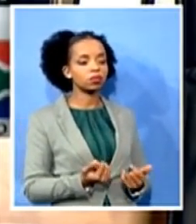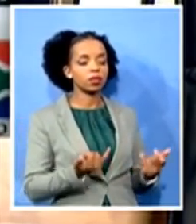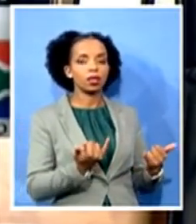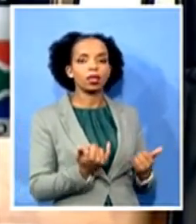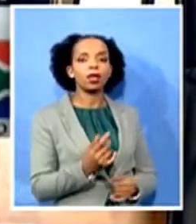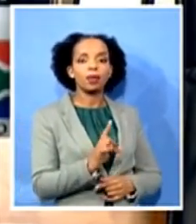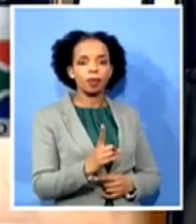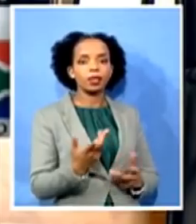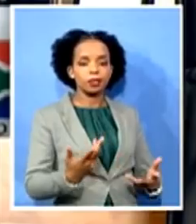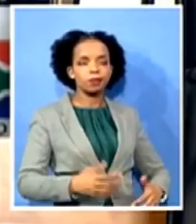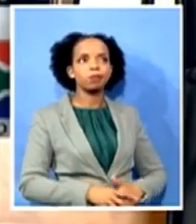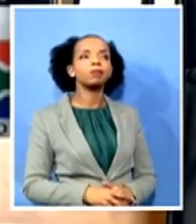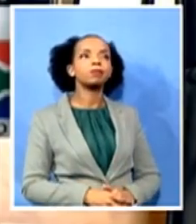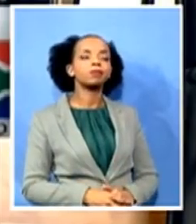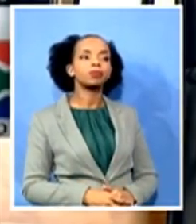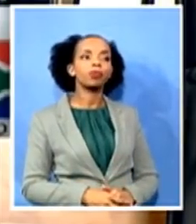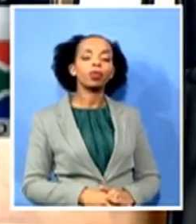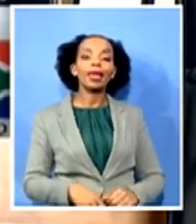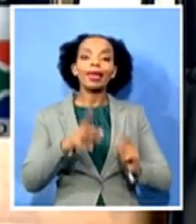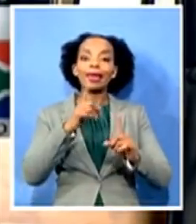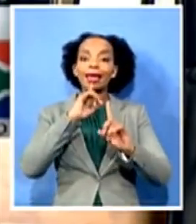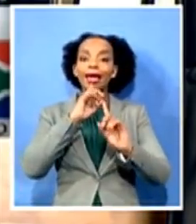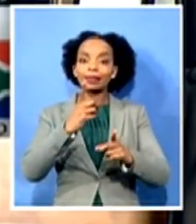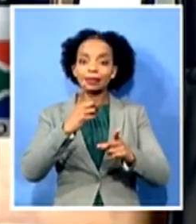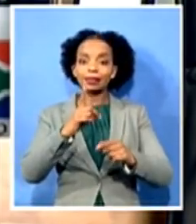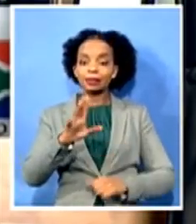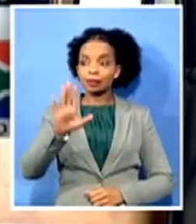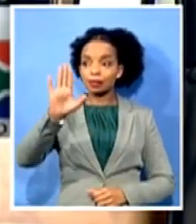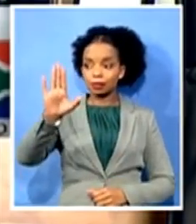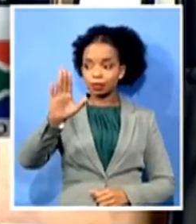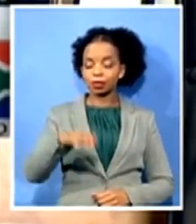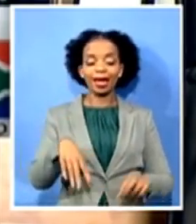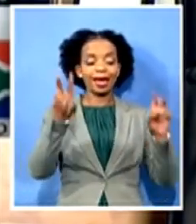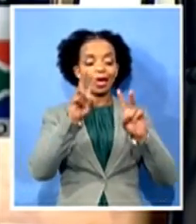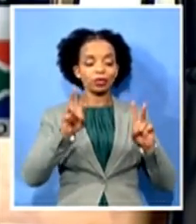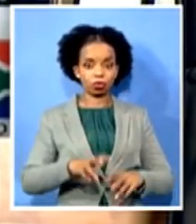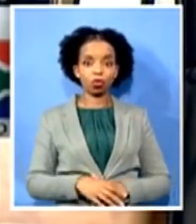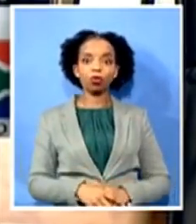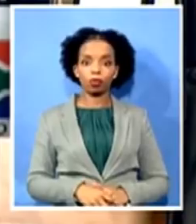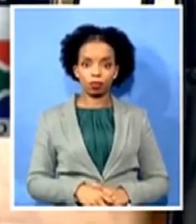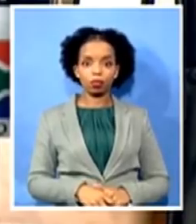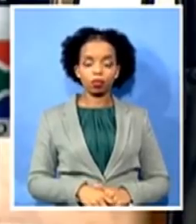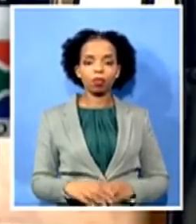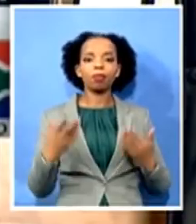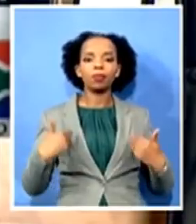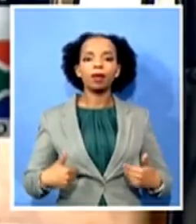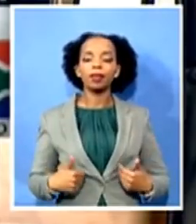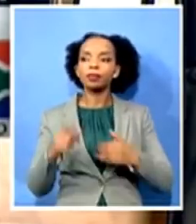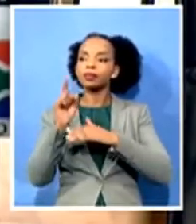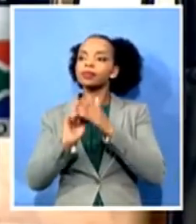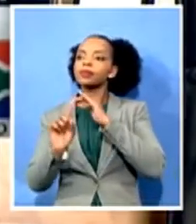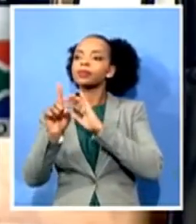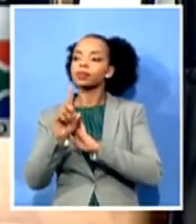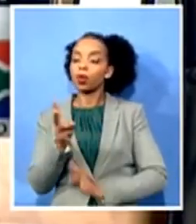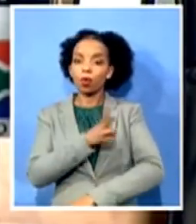instruction by EXCO, I went back to my officials, I related the instruction. A